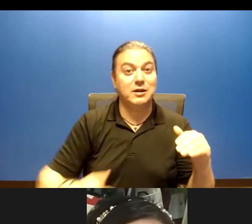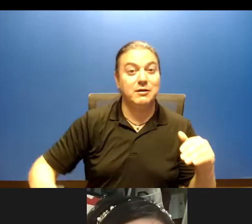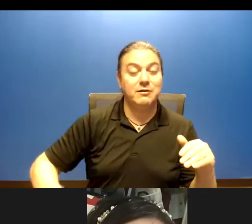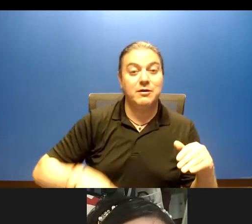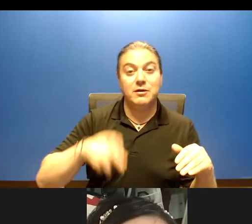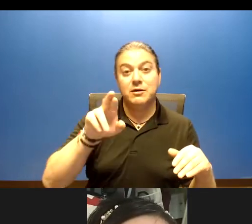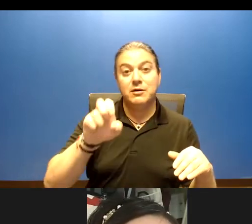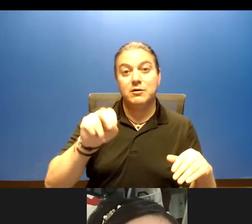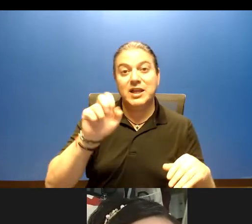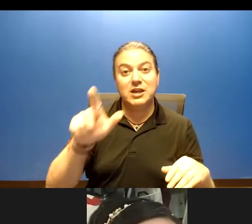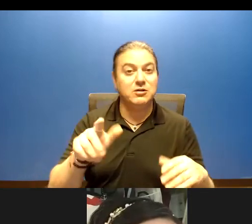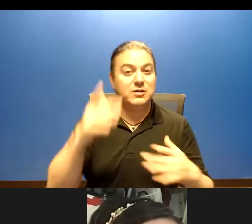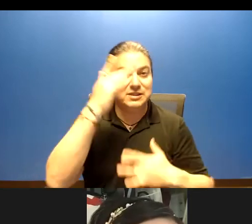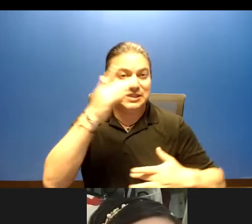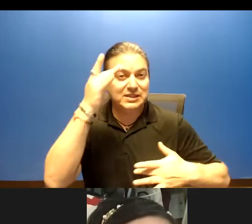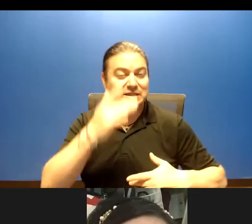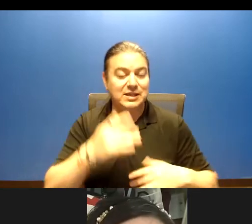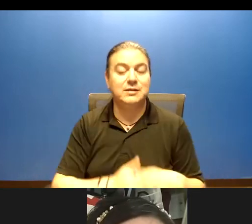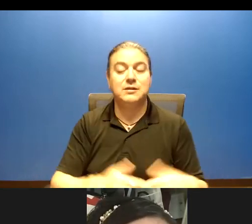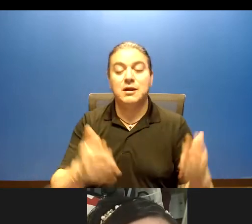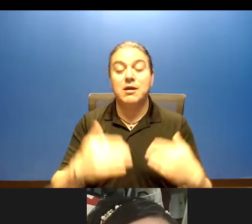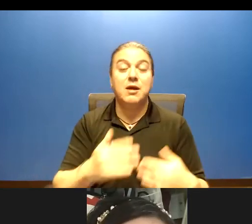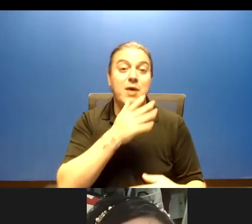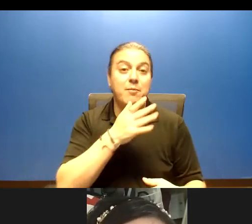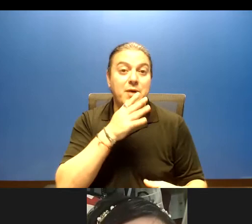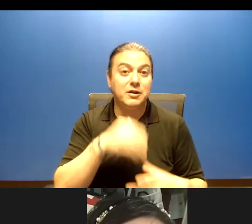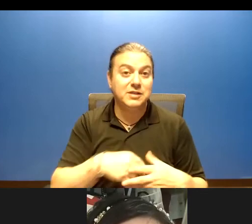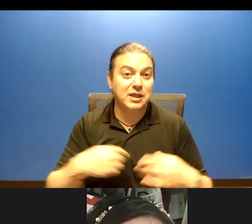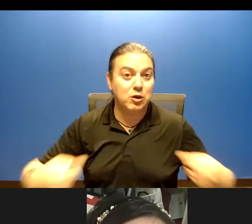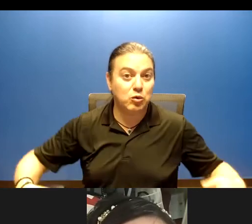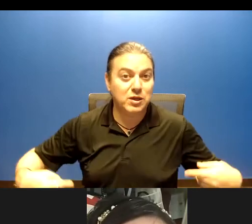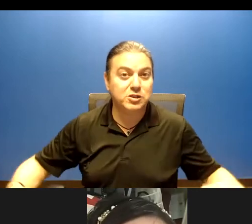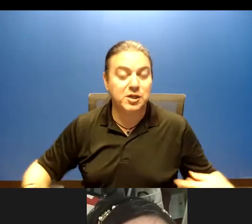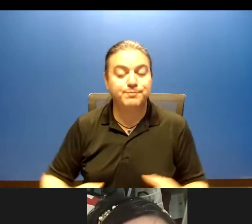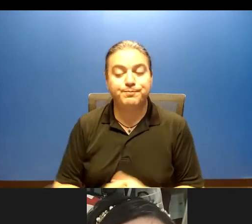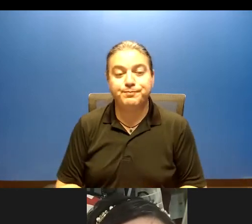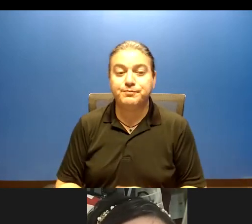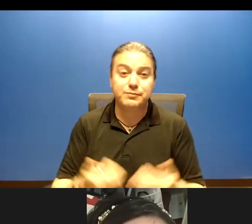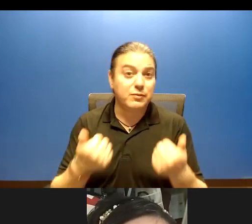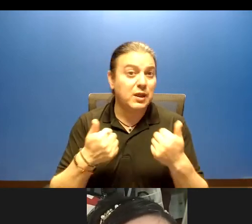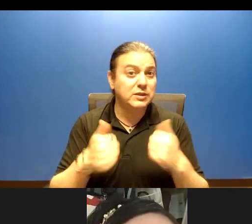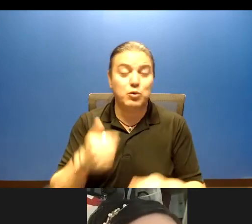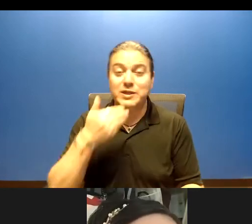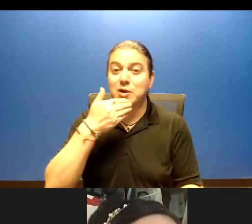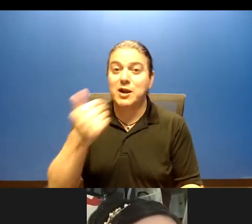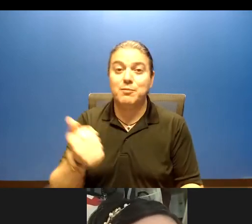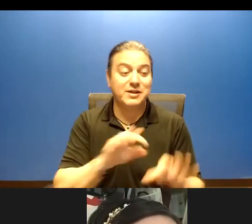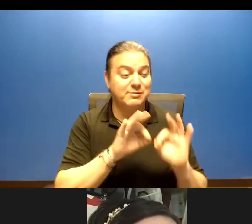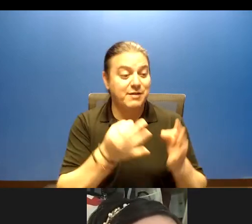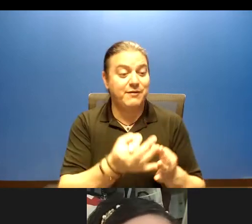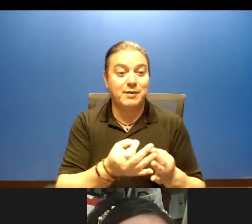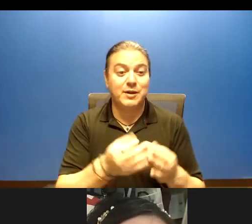in a wheelchair. So we try to do our best as a family unit with our own disabilities, and